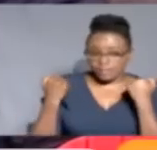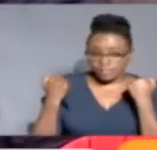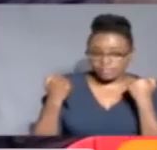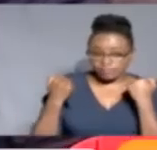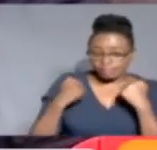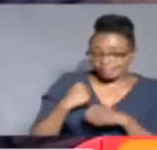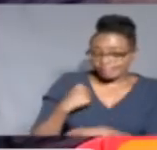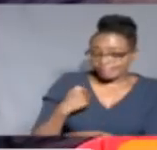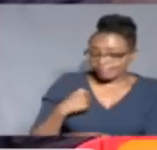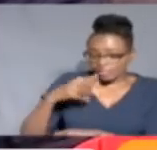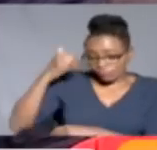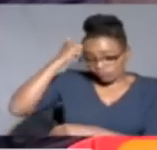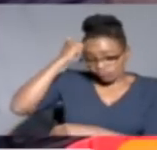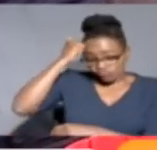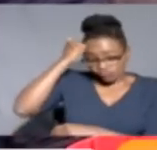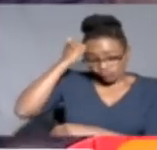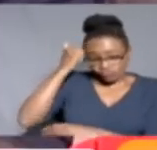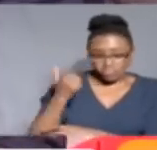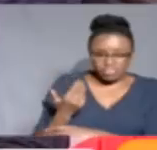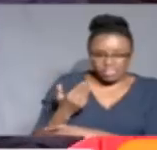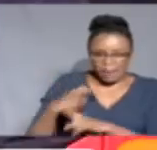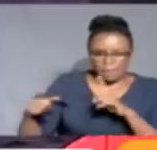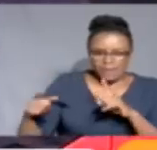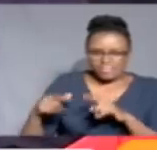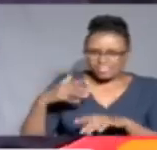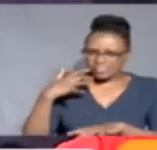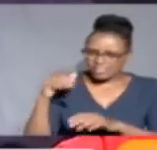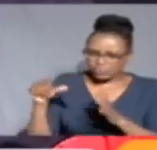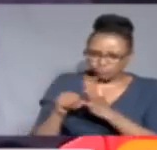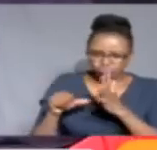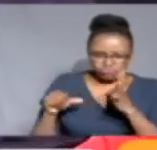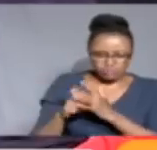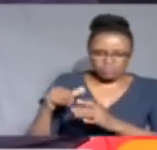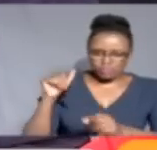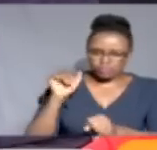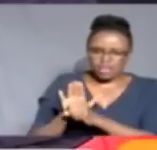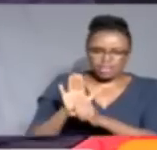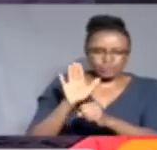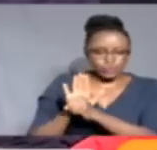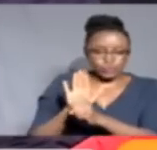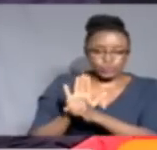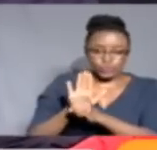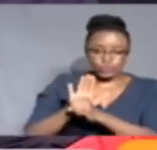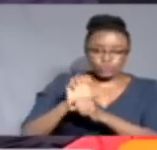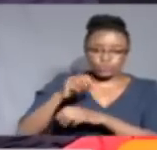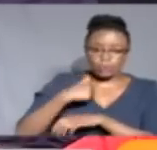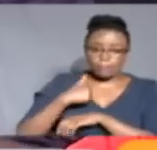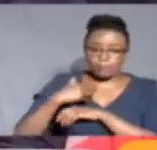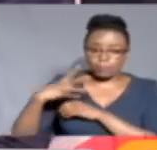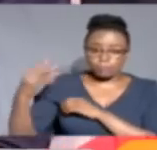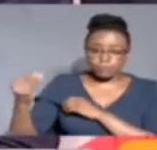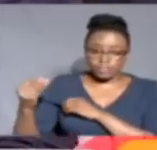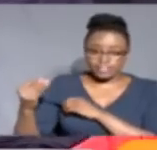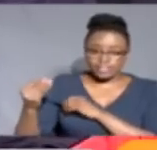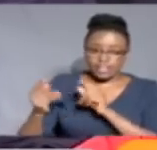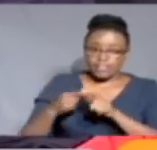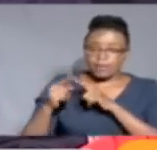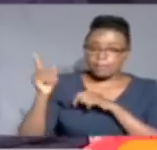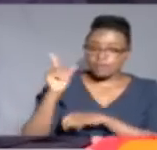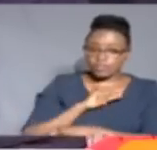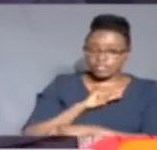mimi nilikuwa nasoma but nilikuwa napitia shida mingi sana. So nilienda